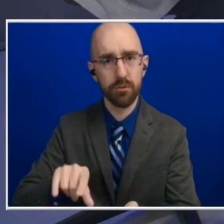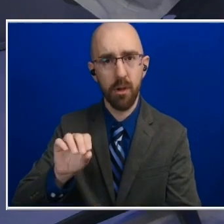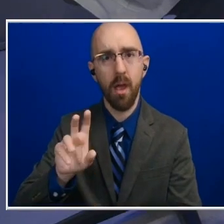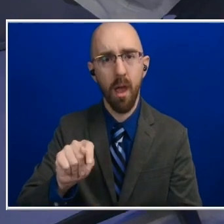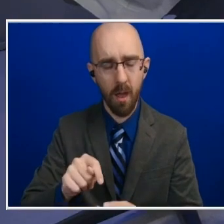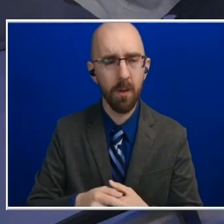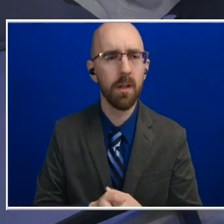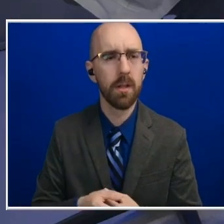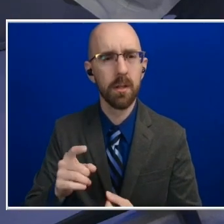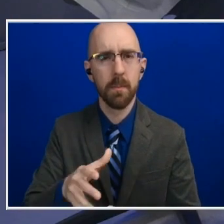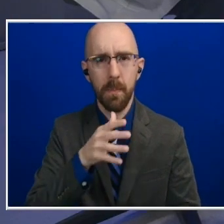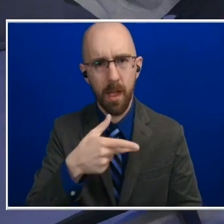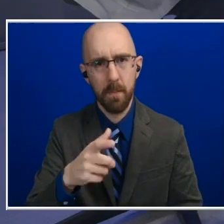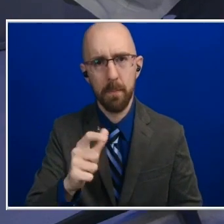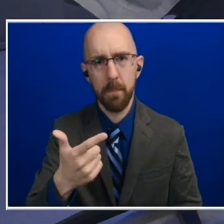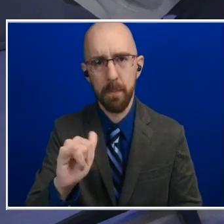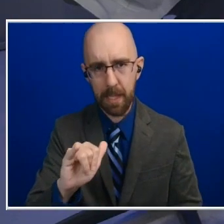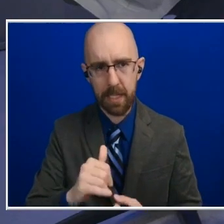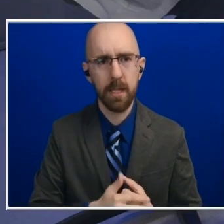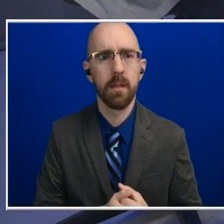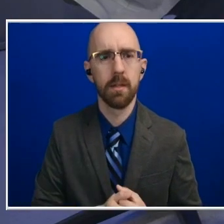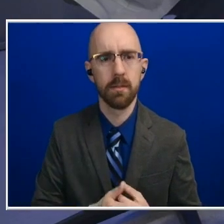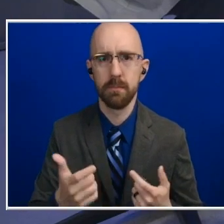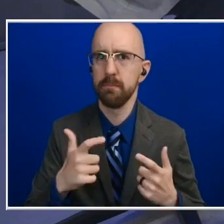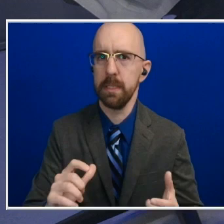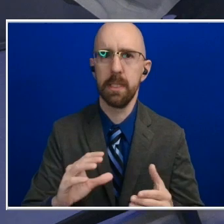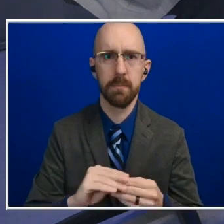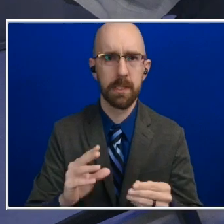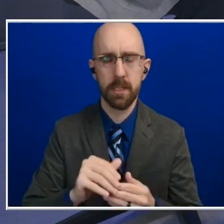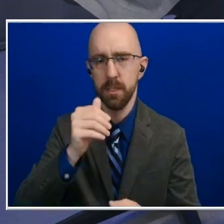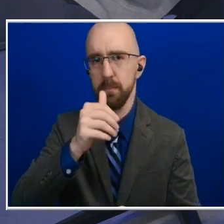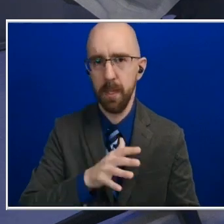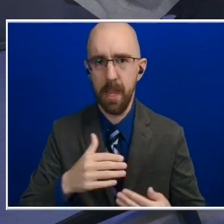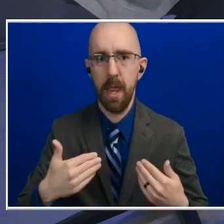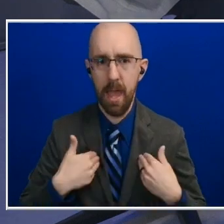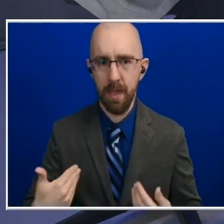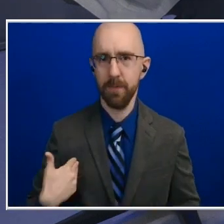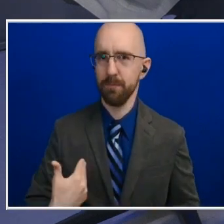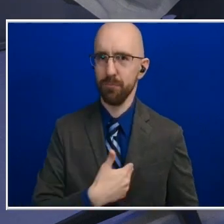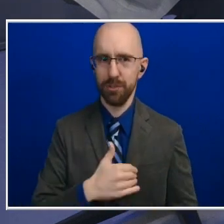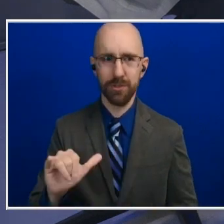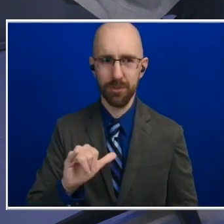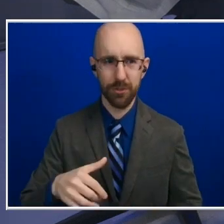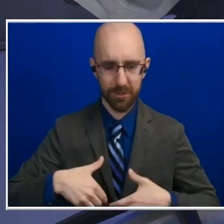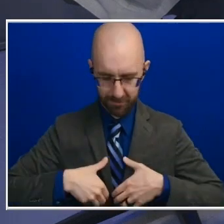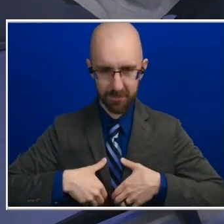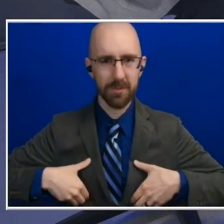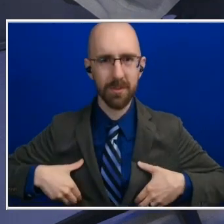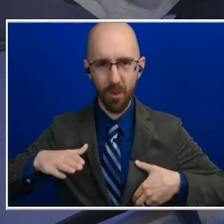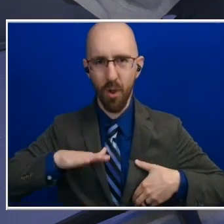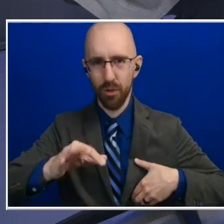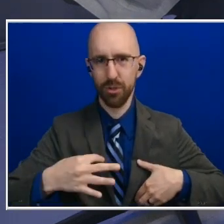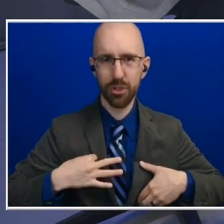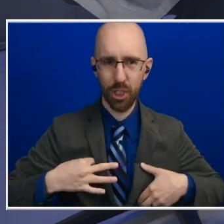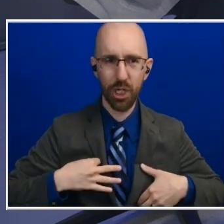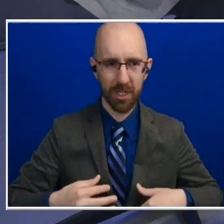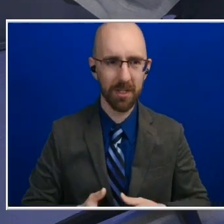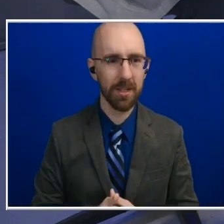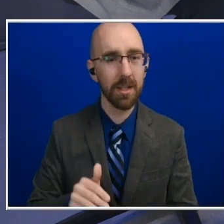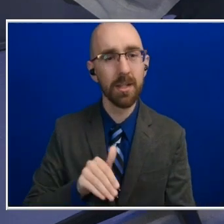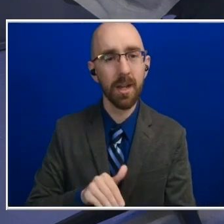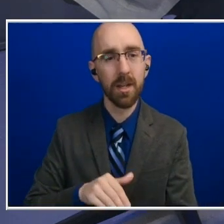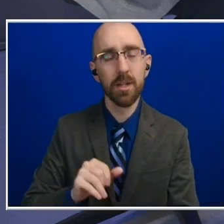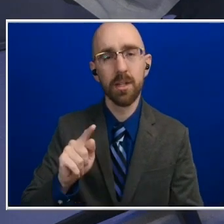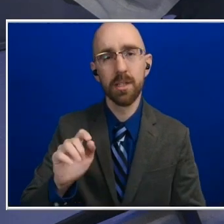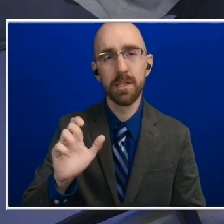Peggy, your big message, men have breasts too. It's right there on your shirts. Dr. Stecklein, when it comes to anatomy,